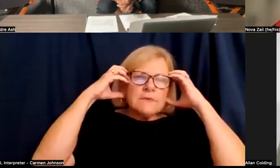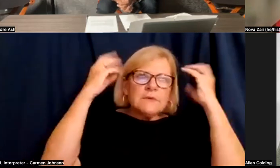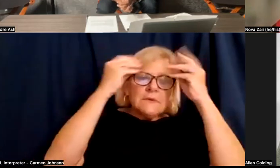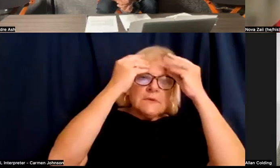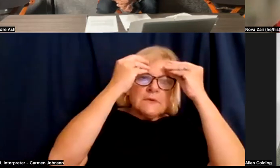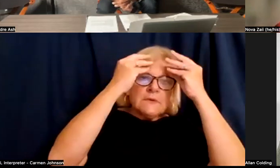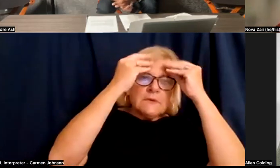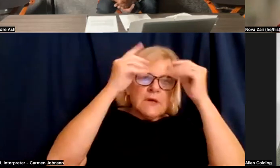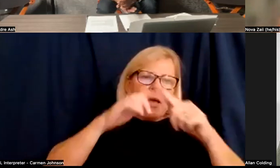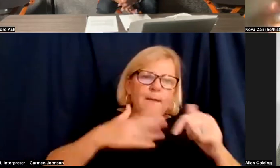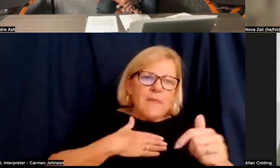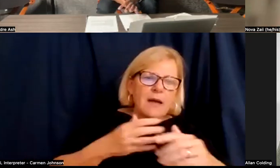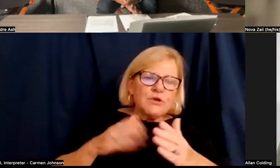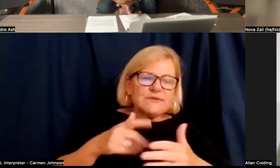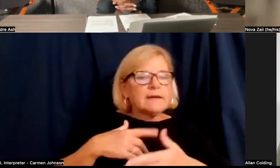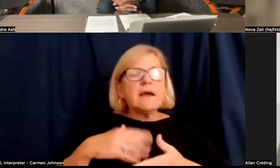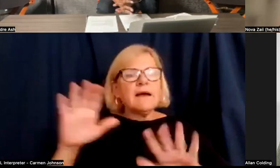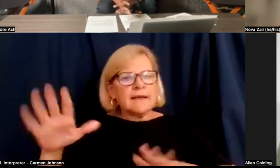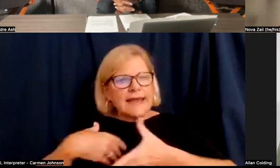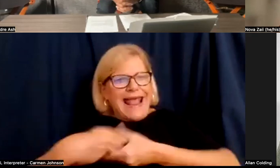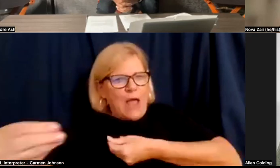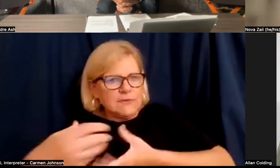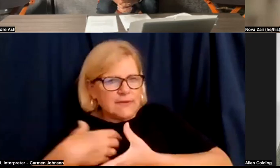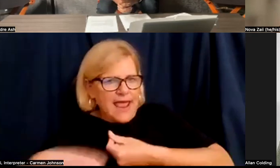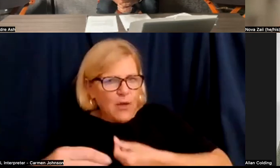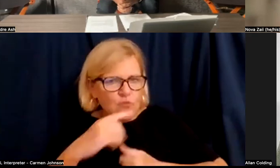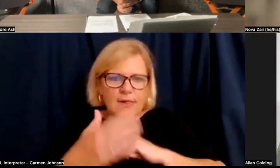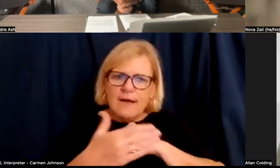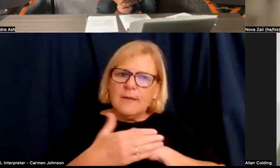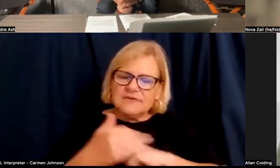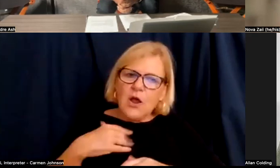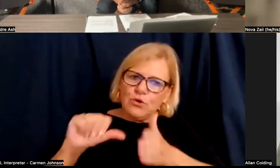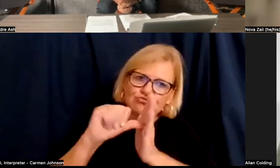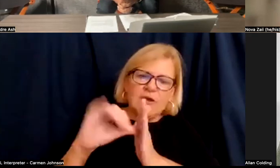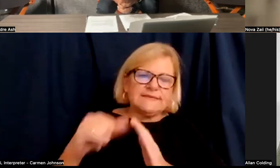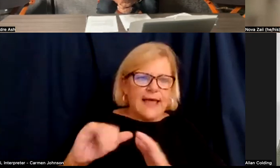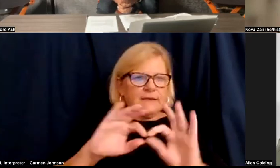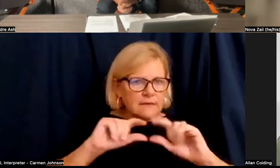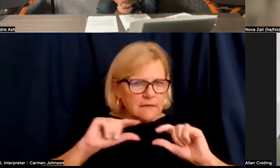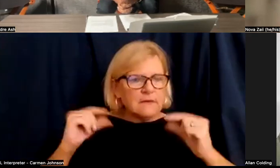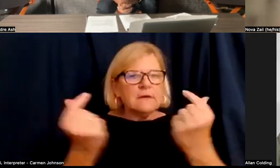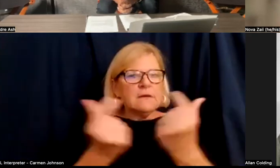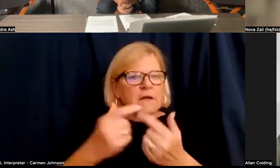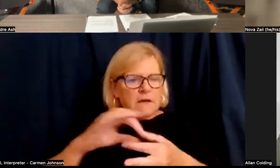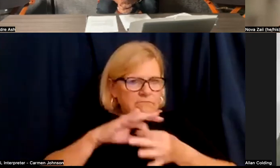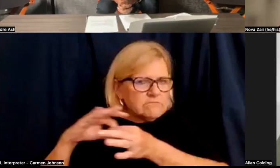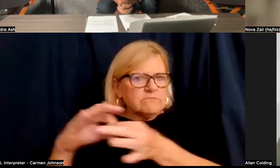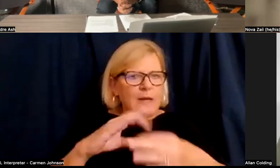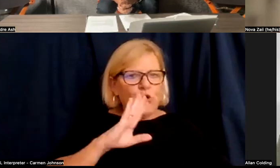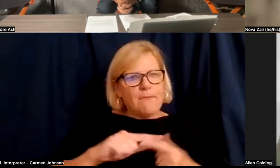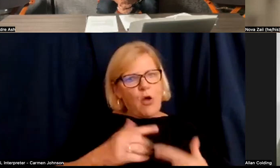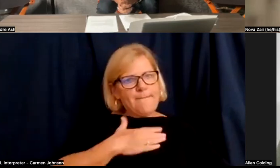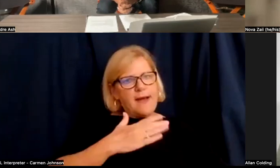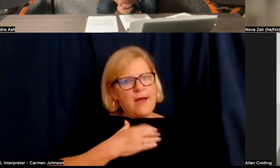my own music, getting out of my head in all these different ways, I think really, really helps. So I just wanted to stress that because, often I'm talking about my own